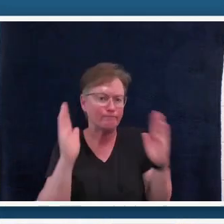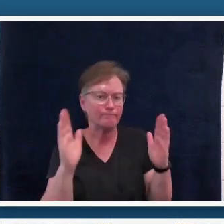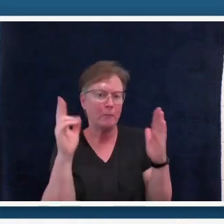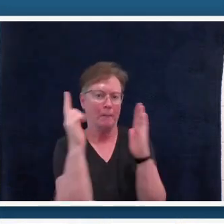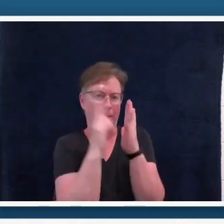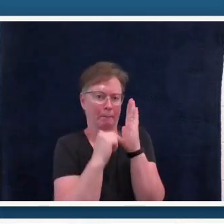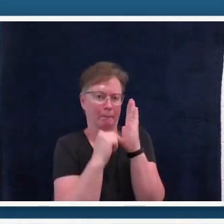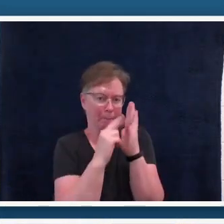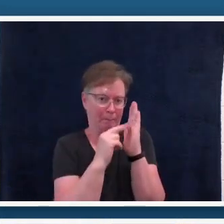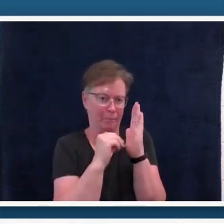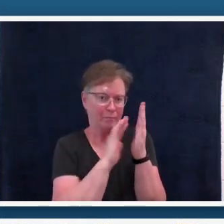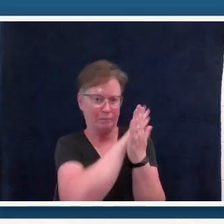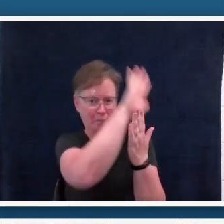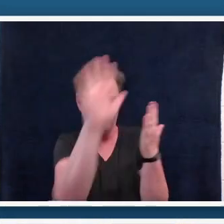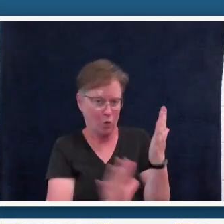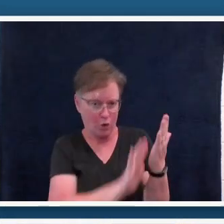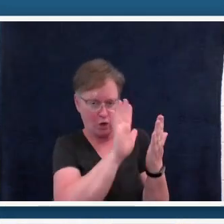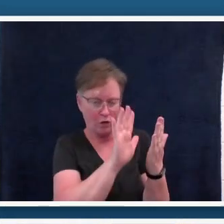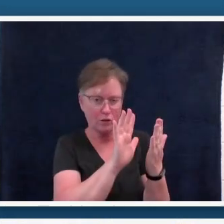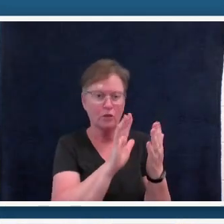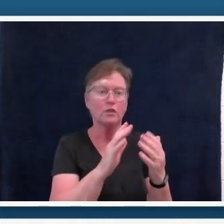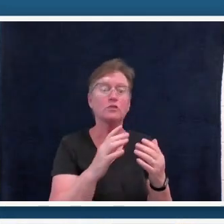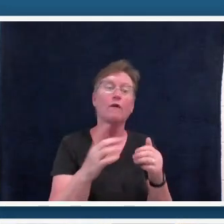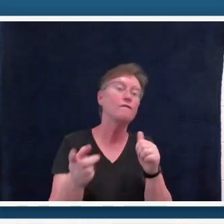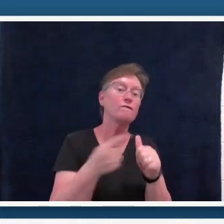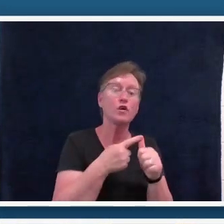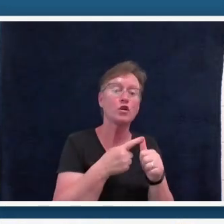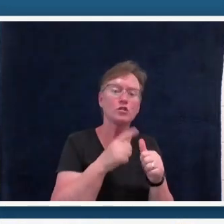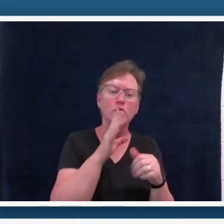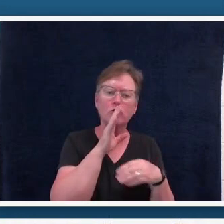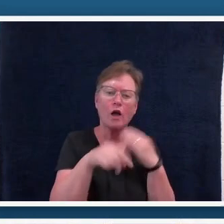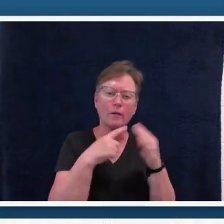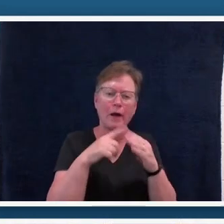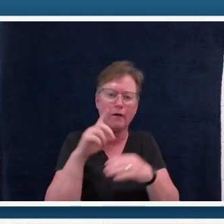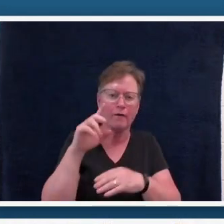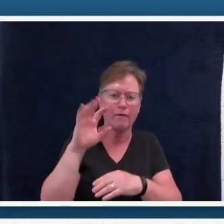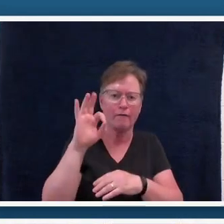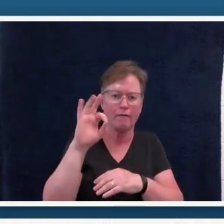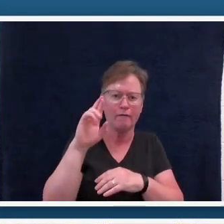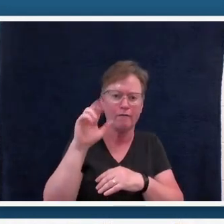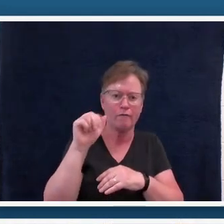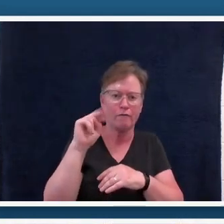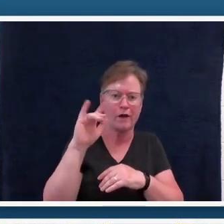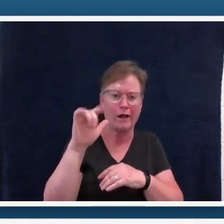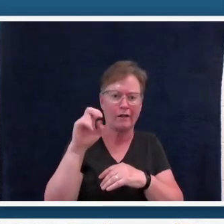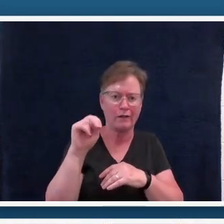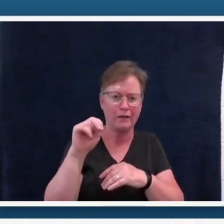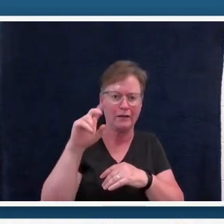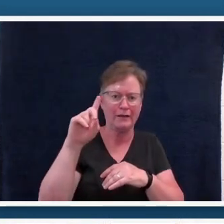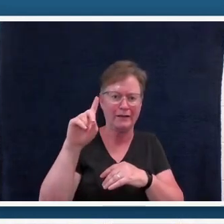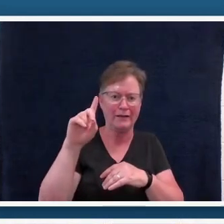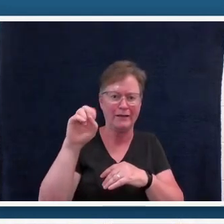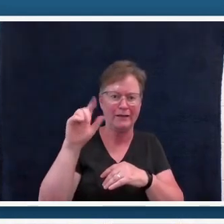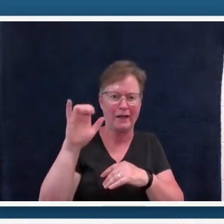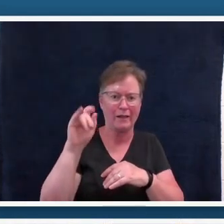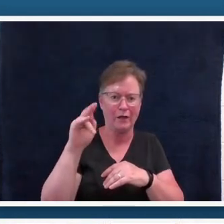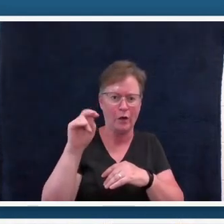to talk about Franklin Delano Roosevelt. Like all deceased presidents, like Richard Nixon, as we